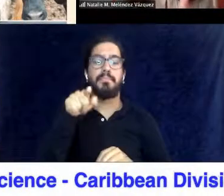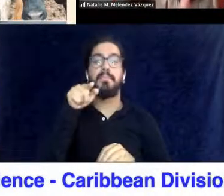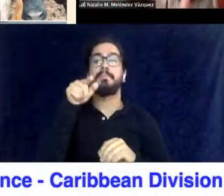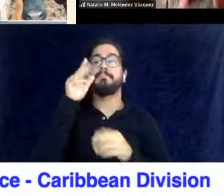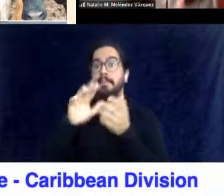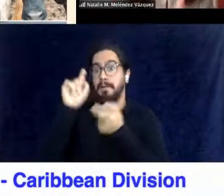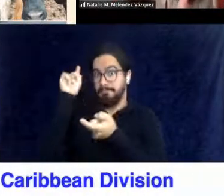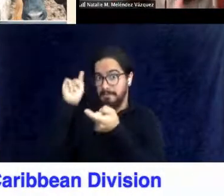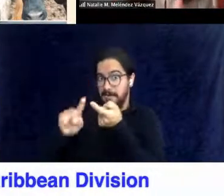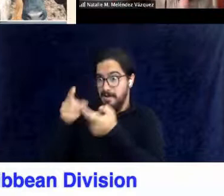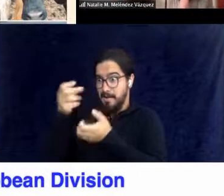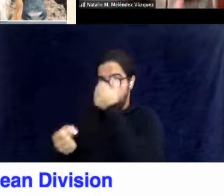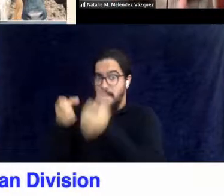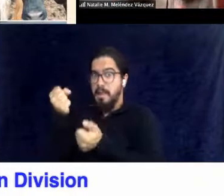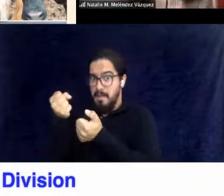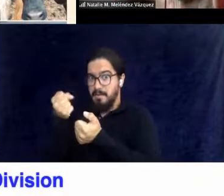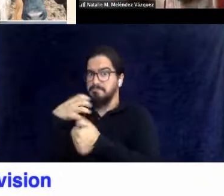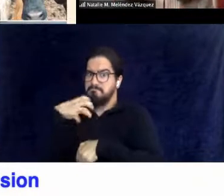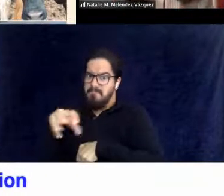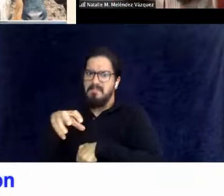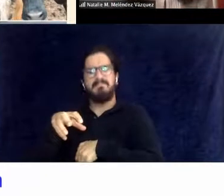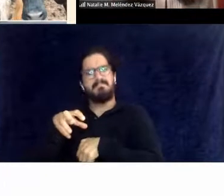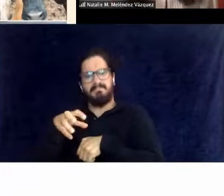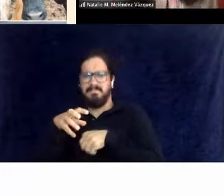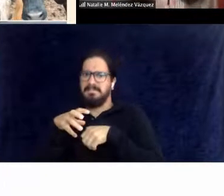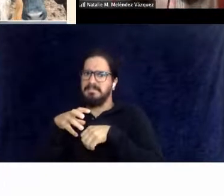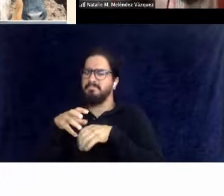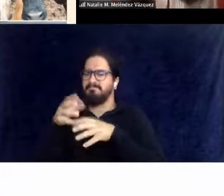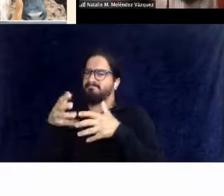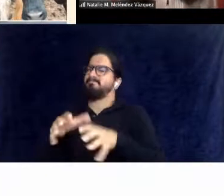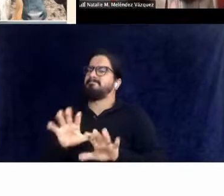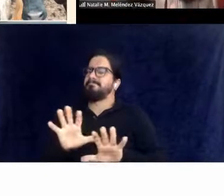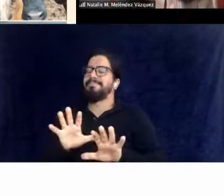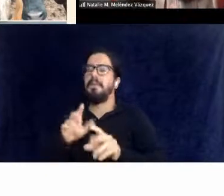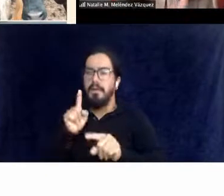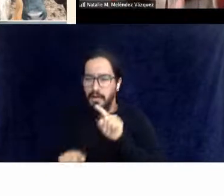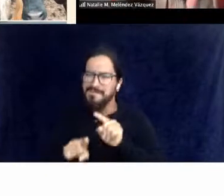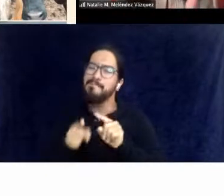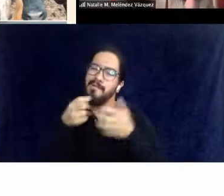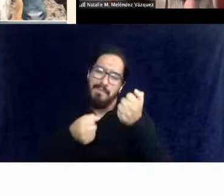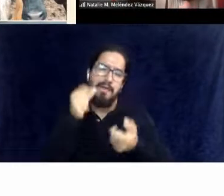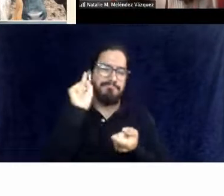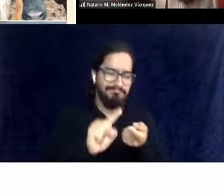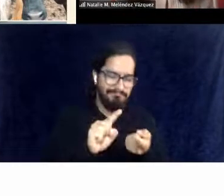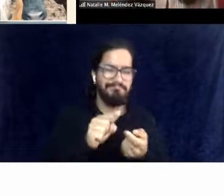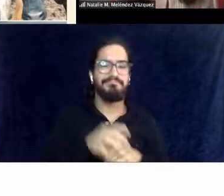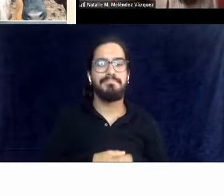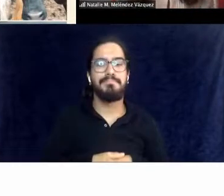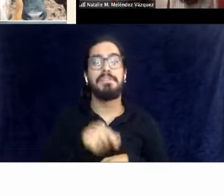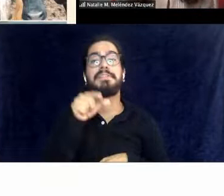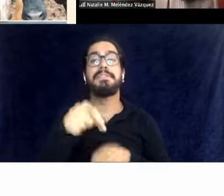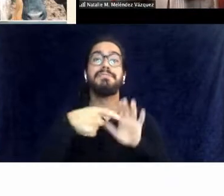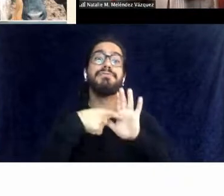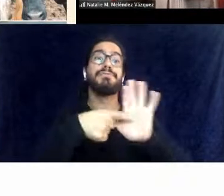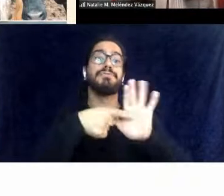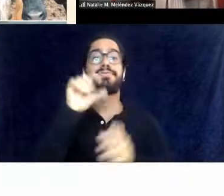thermal tolerance, and reproductive efficiency. This gene was introduced to the criollo cattle of Puerto Rico in the early 1500s